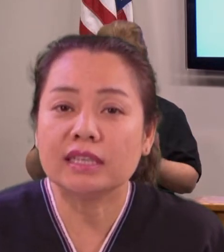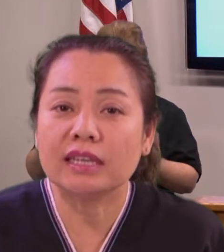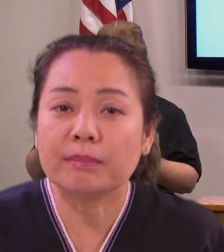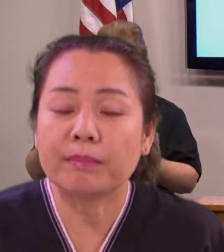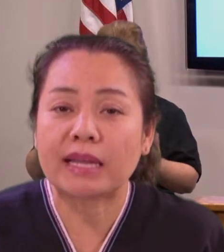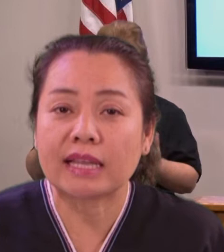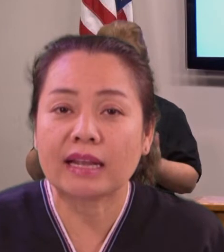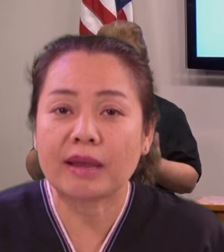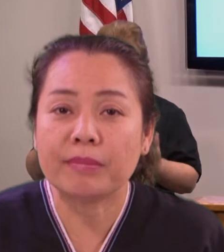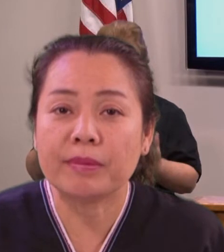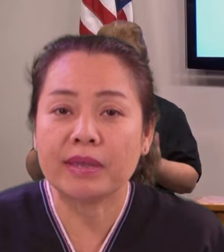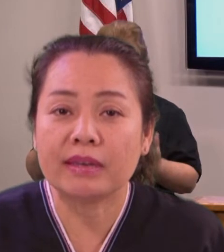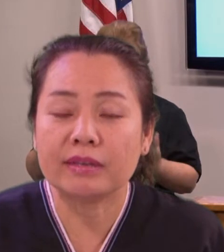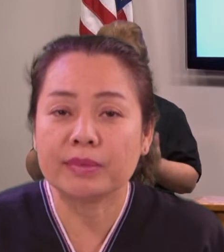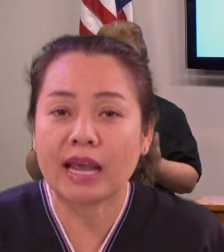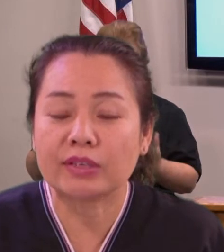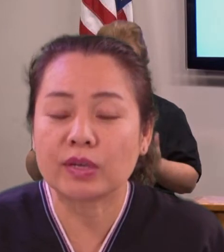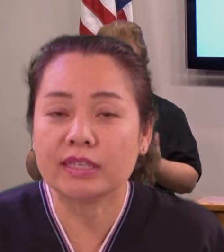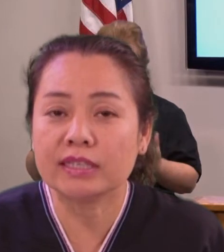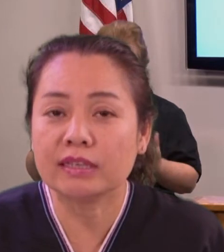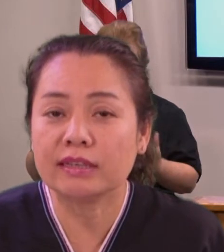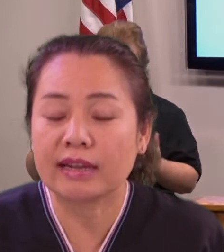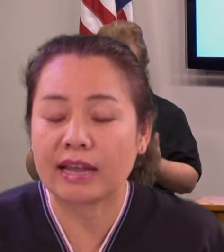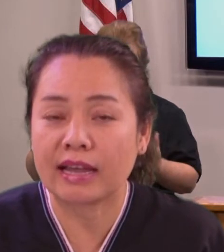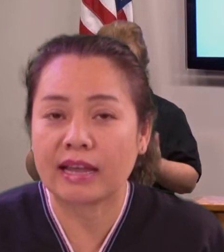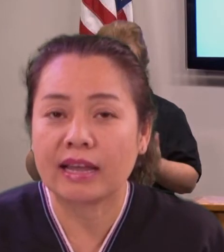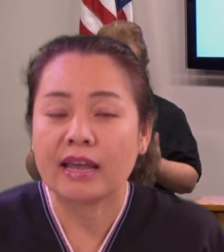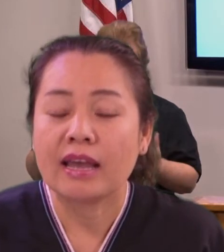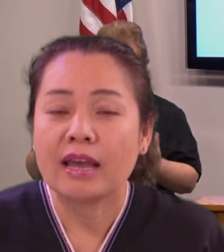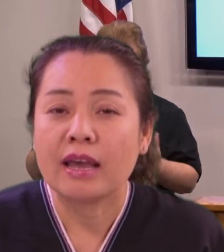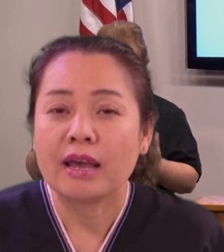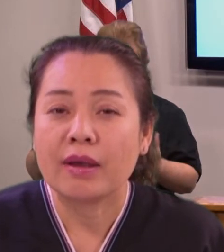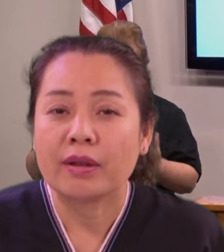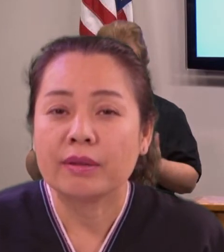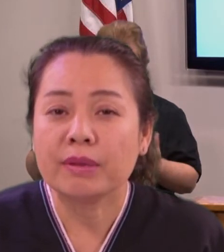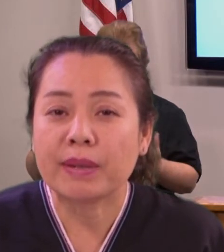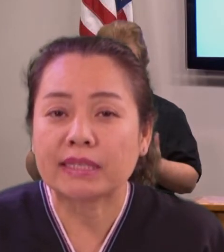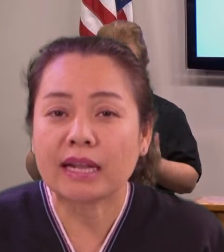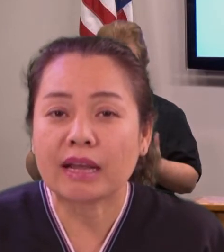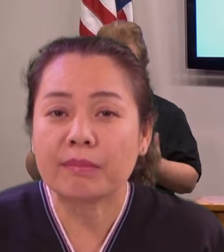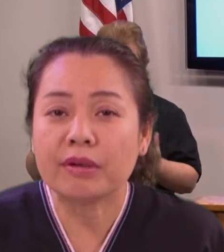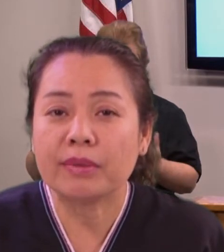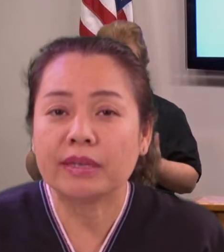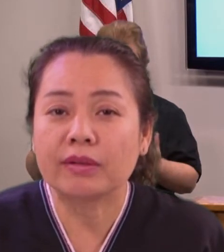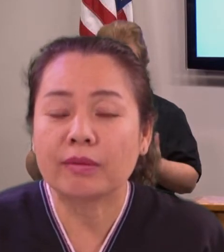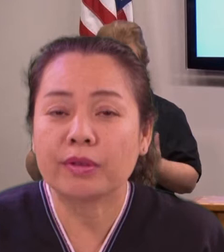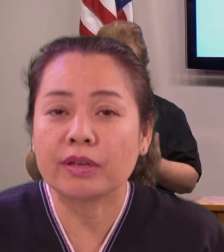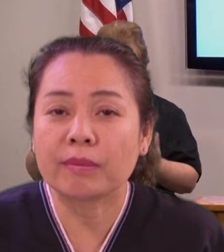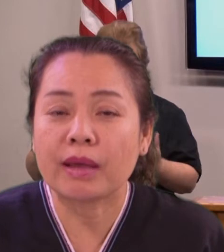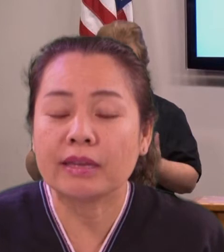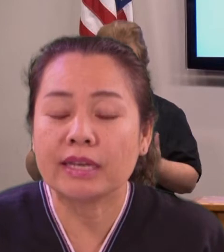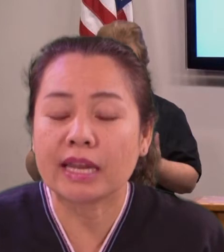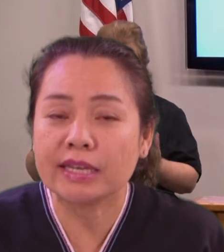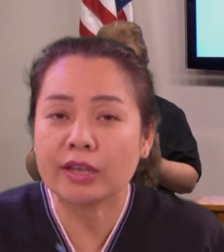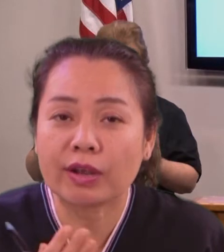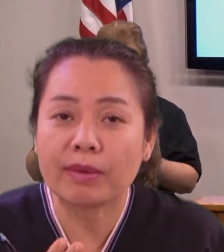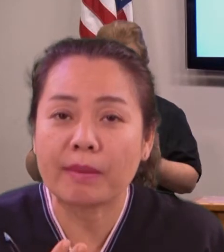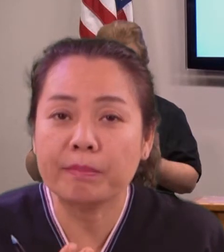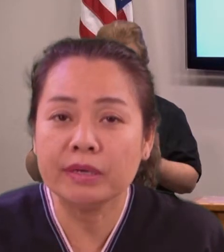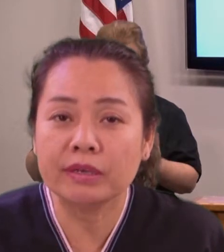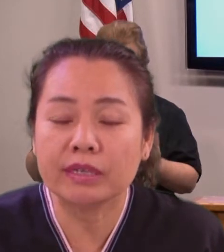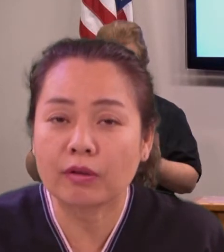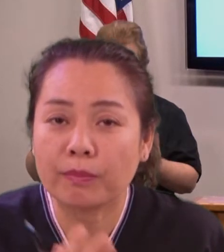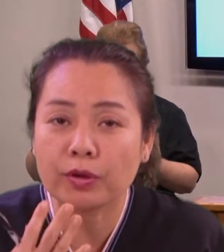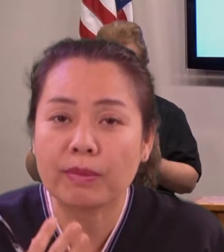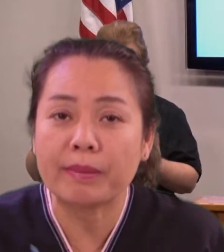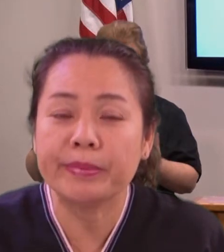Hebrew. means that a lot of money. We have to pay for in order to buy